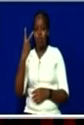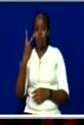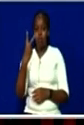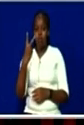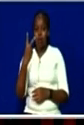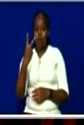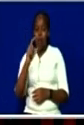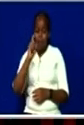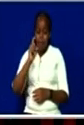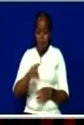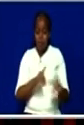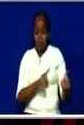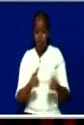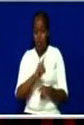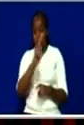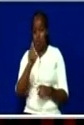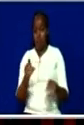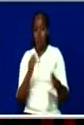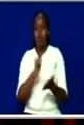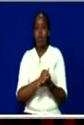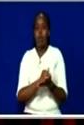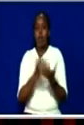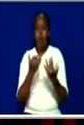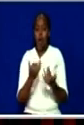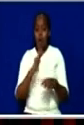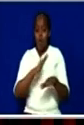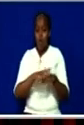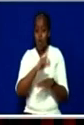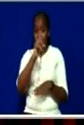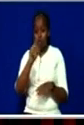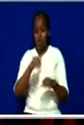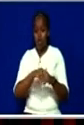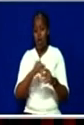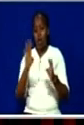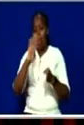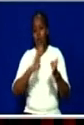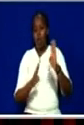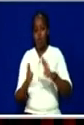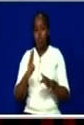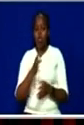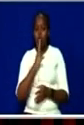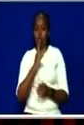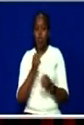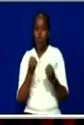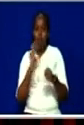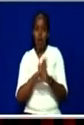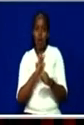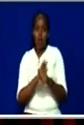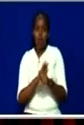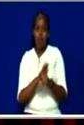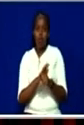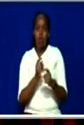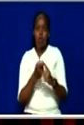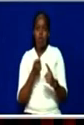compulsory question. So for a database question in biology, it borrows so much